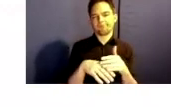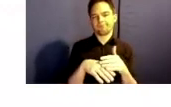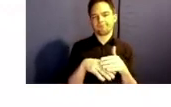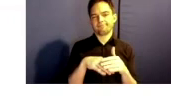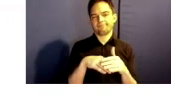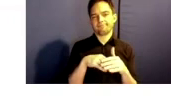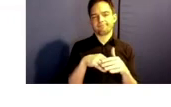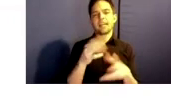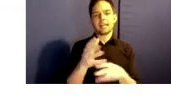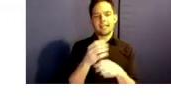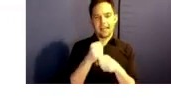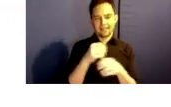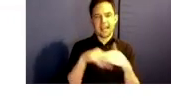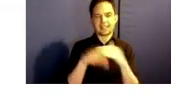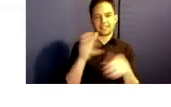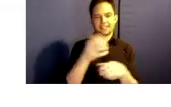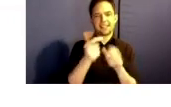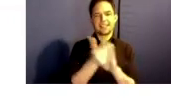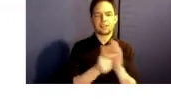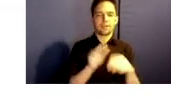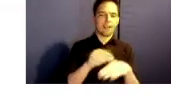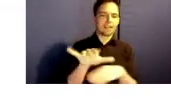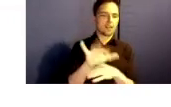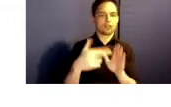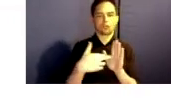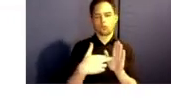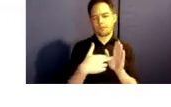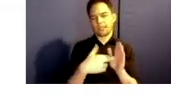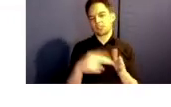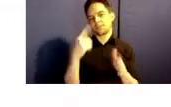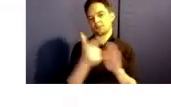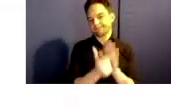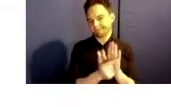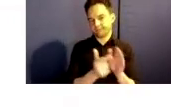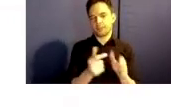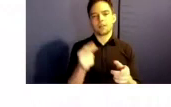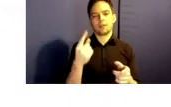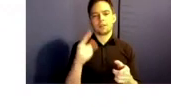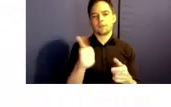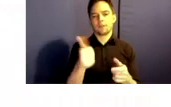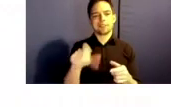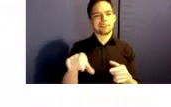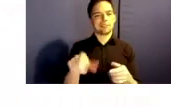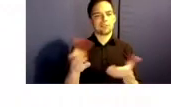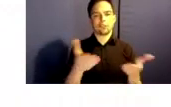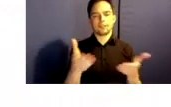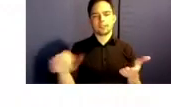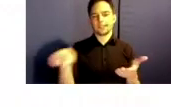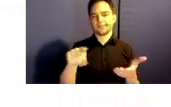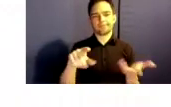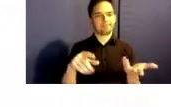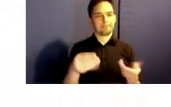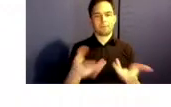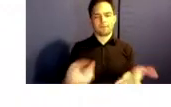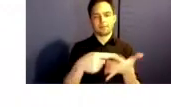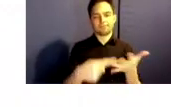or representation, as well as any other necessary services that people might need. And